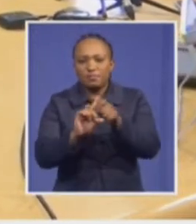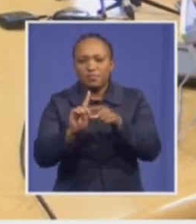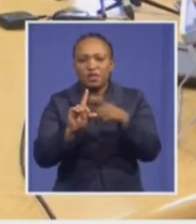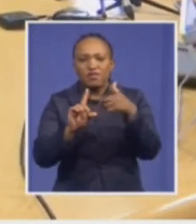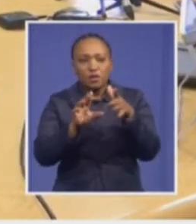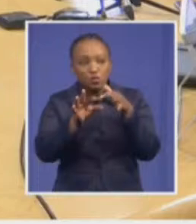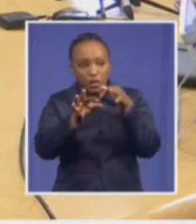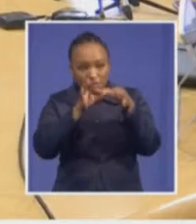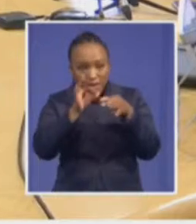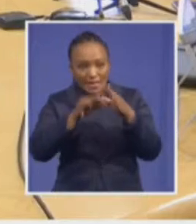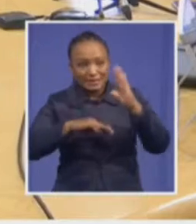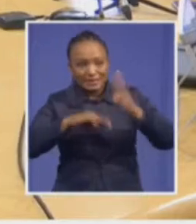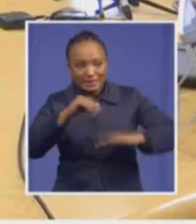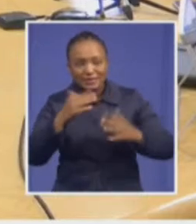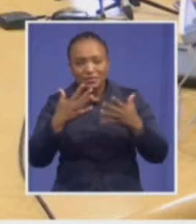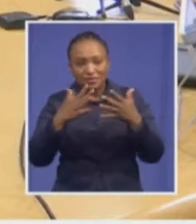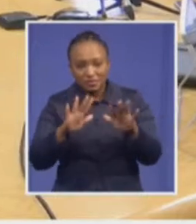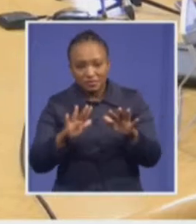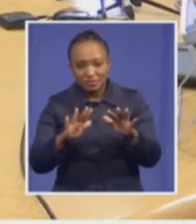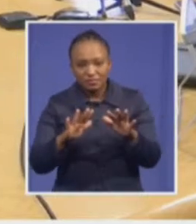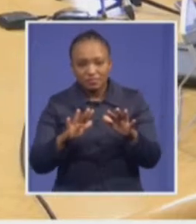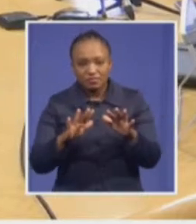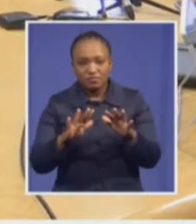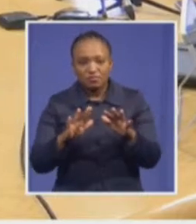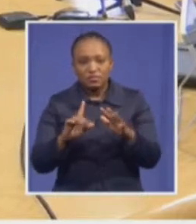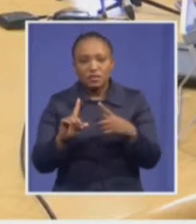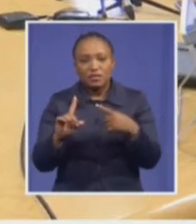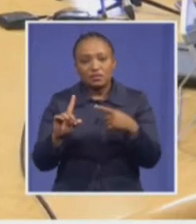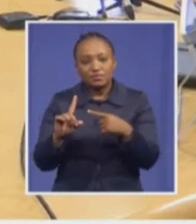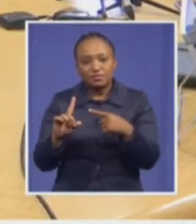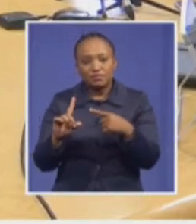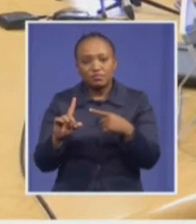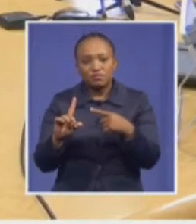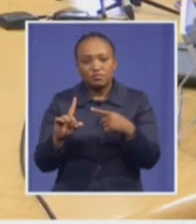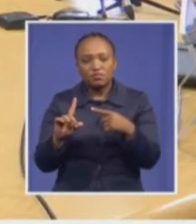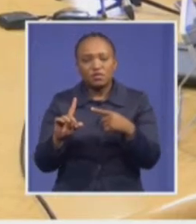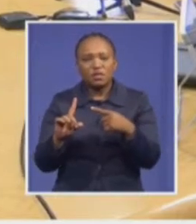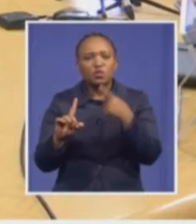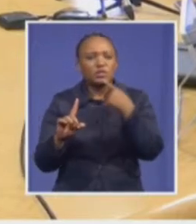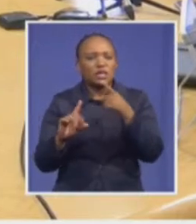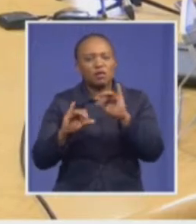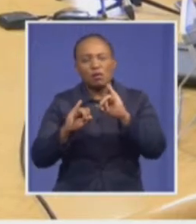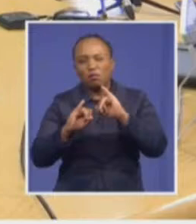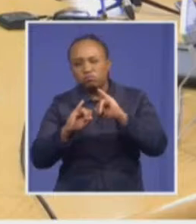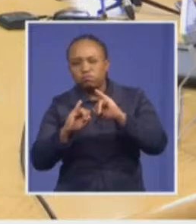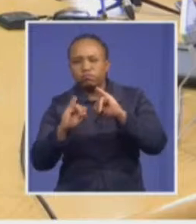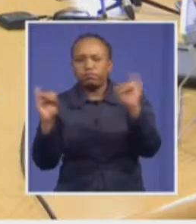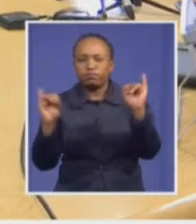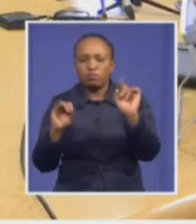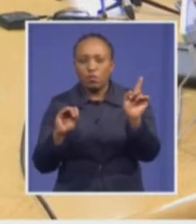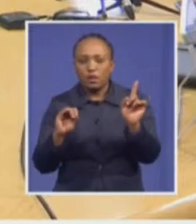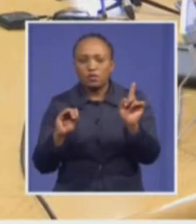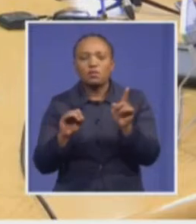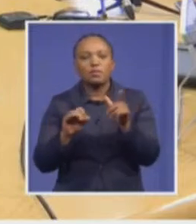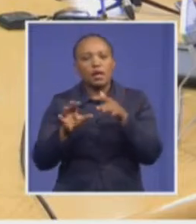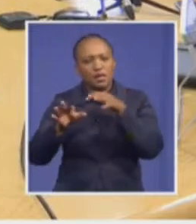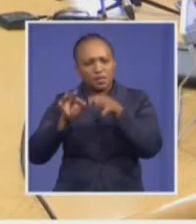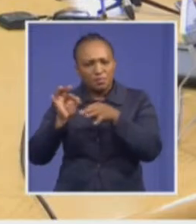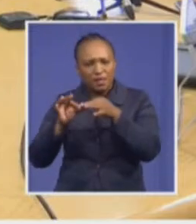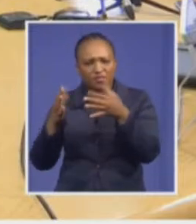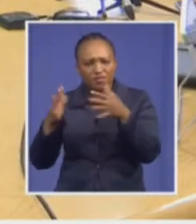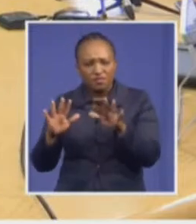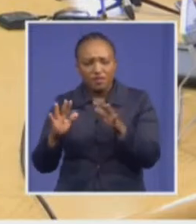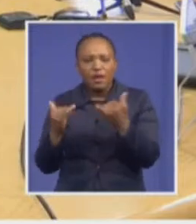and he says, what is the worst case scenario? So I explained to him, how then do we mitigate the